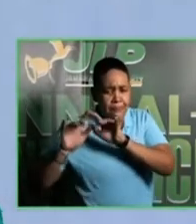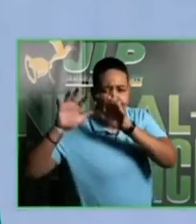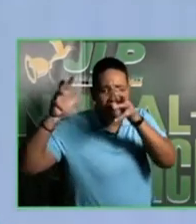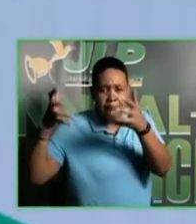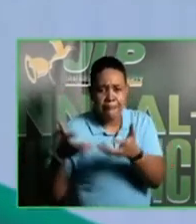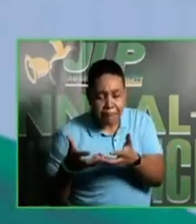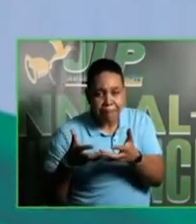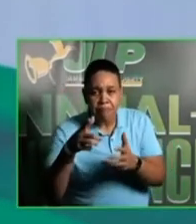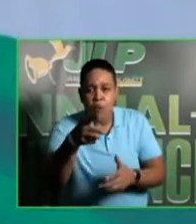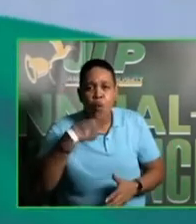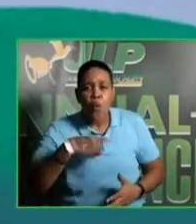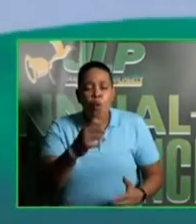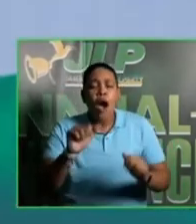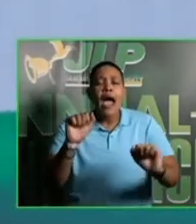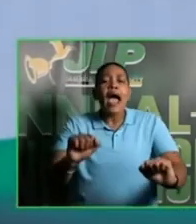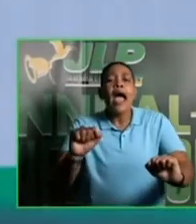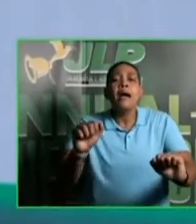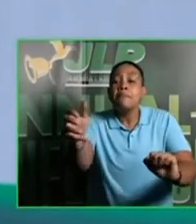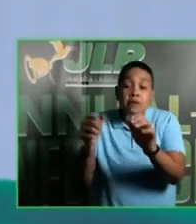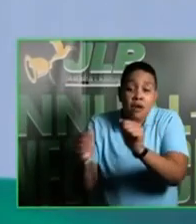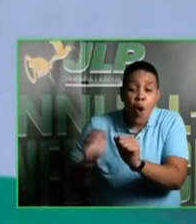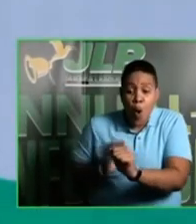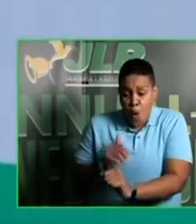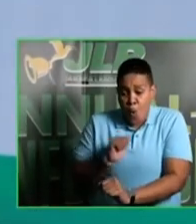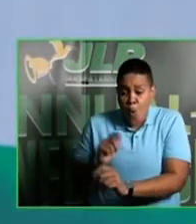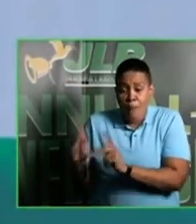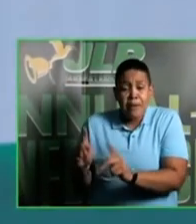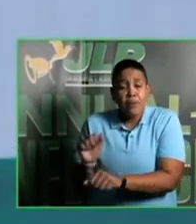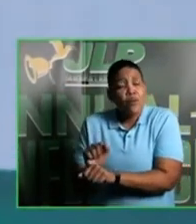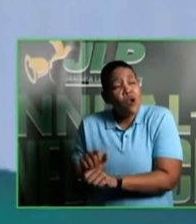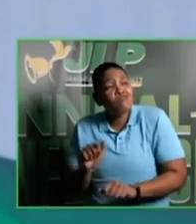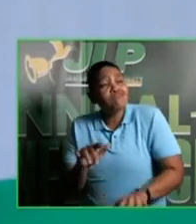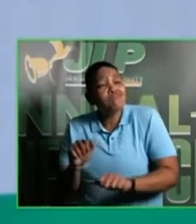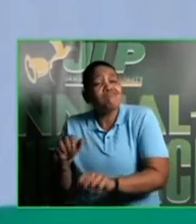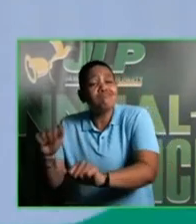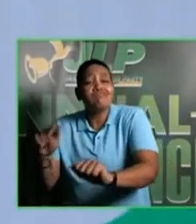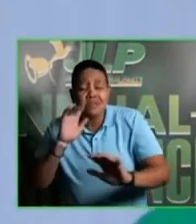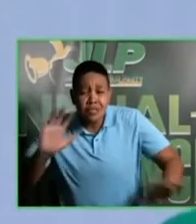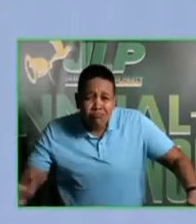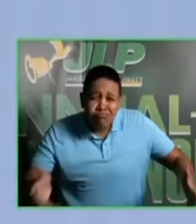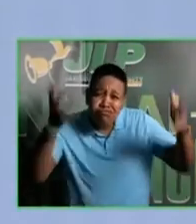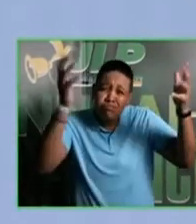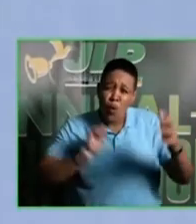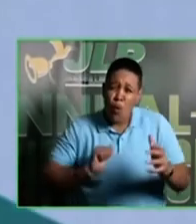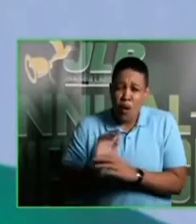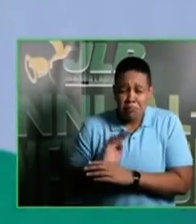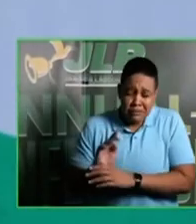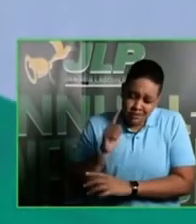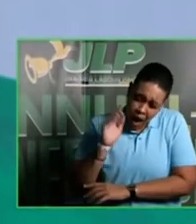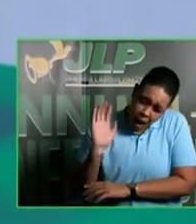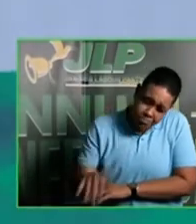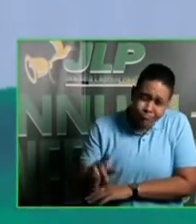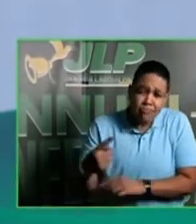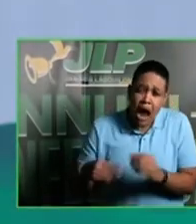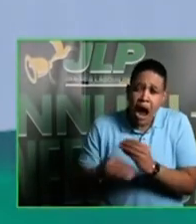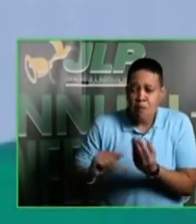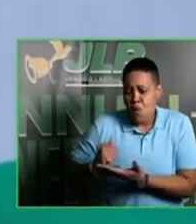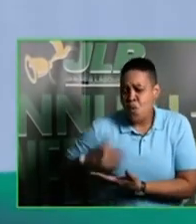We want to be able to employ our own people, to build up our own business, to create wealth